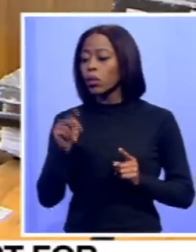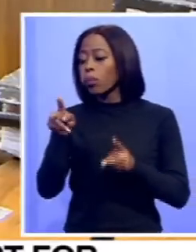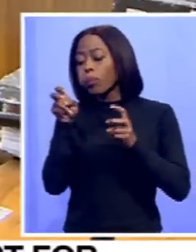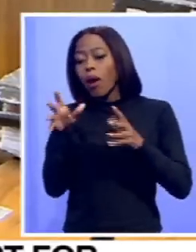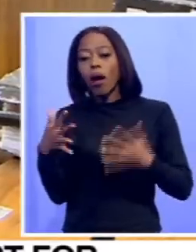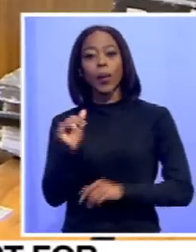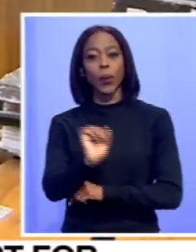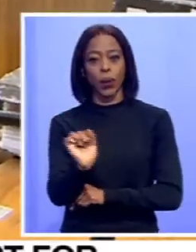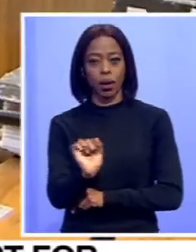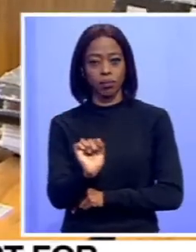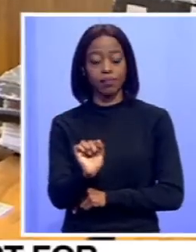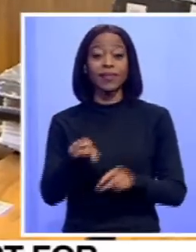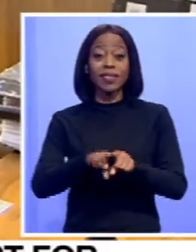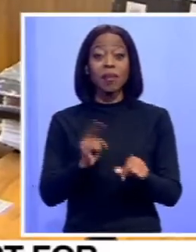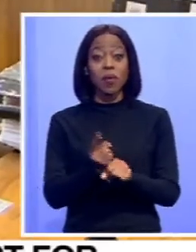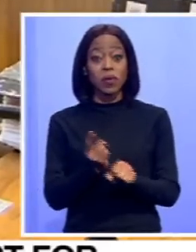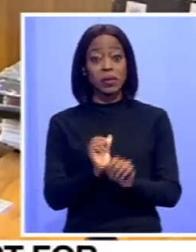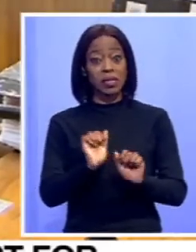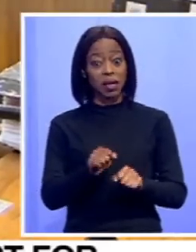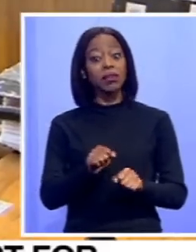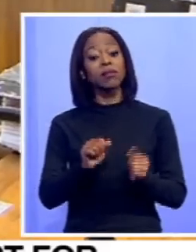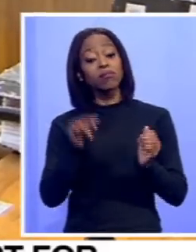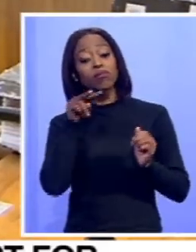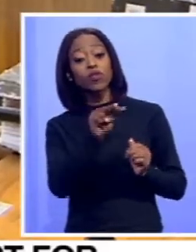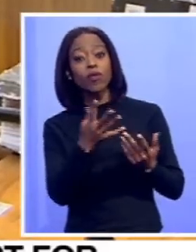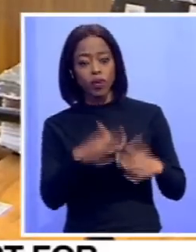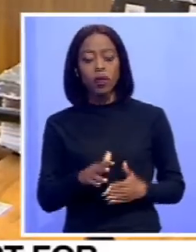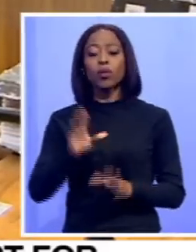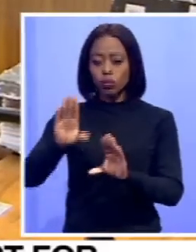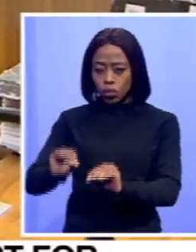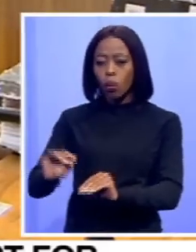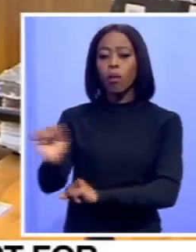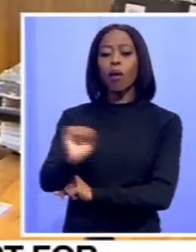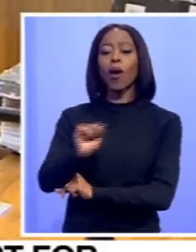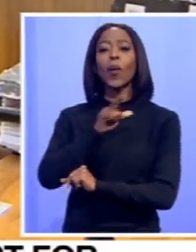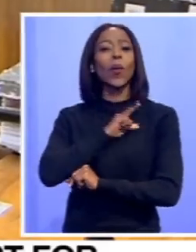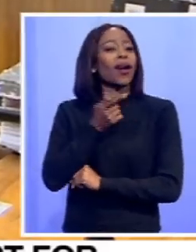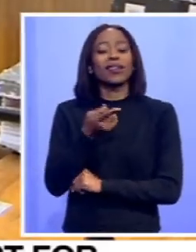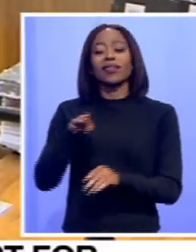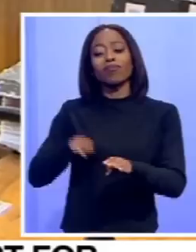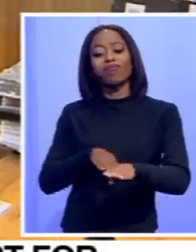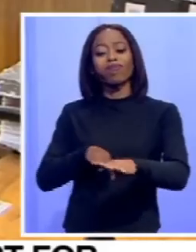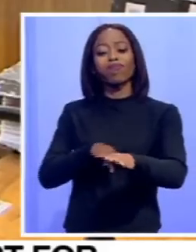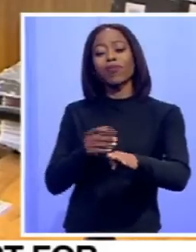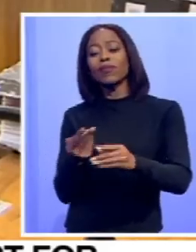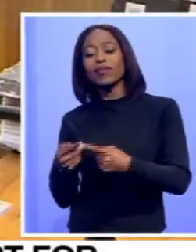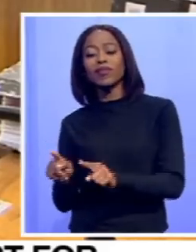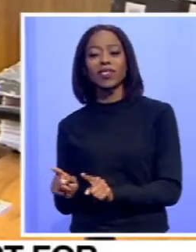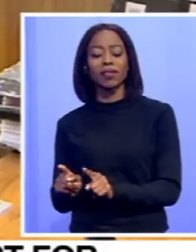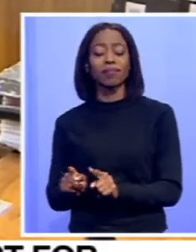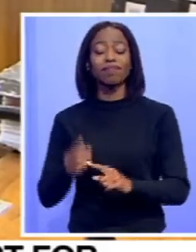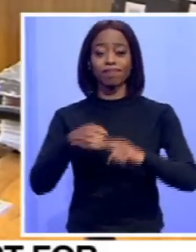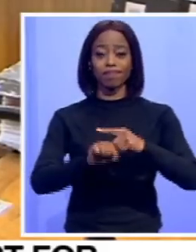vehicle. Even if he had seen such a visible permit, he would have stopped the vehicle because it was not part of the convoy. Sub